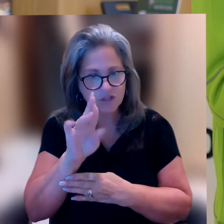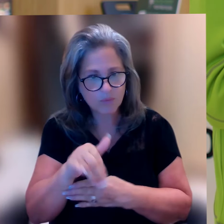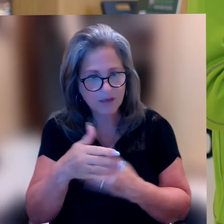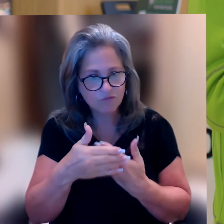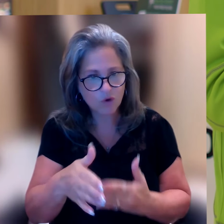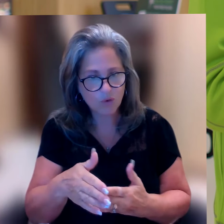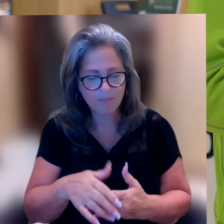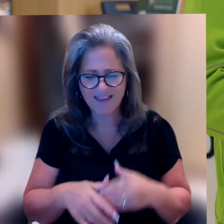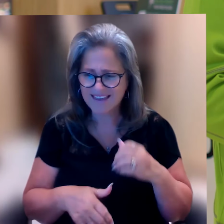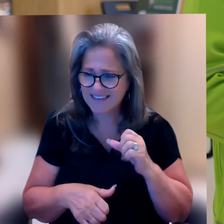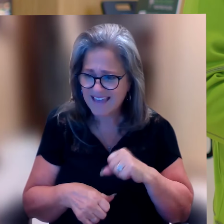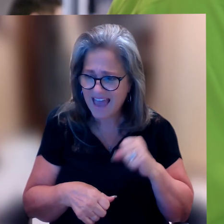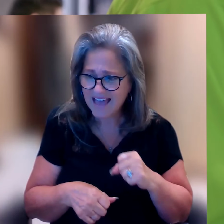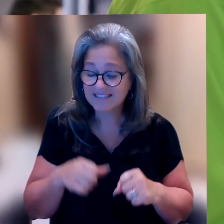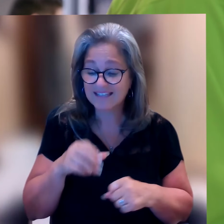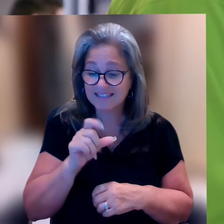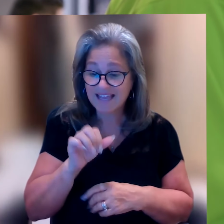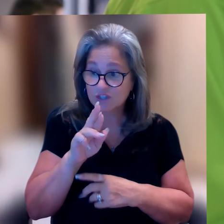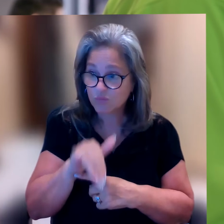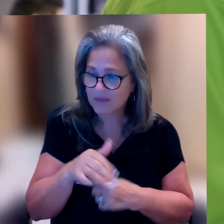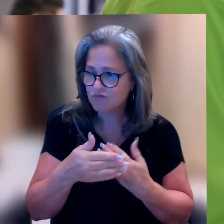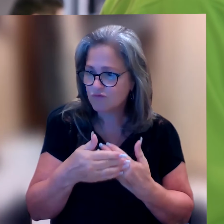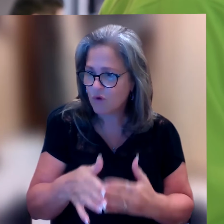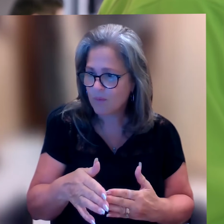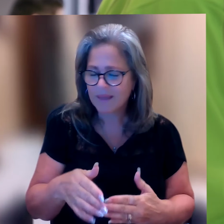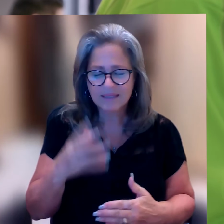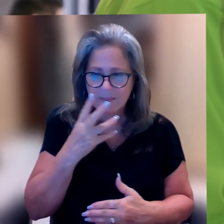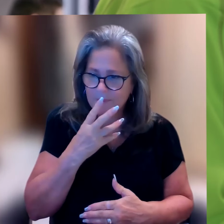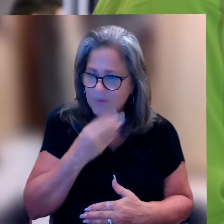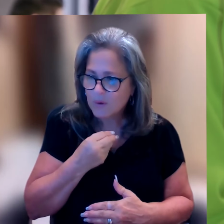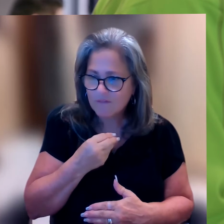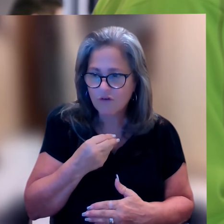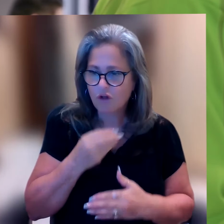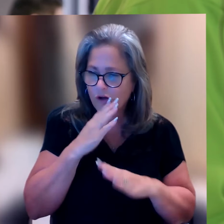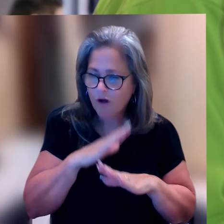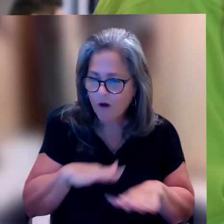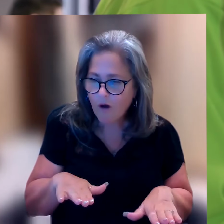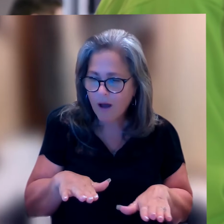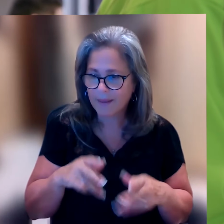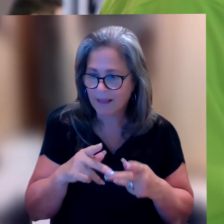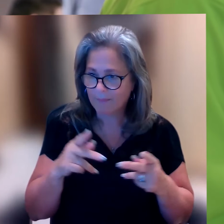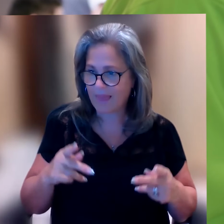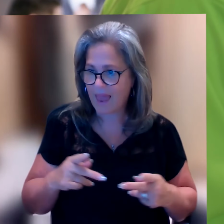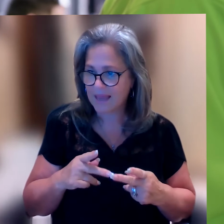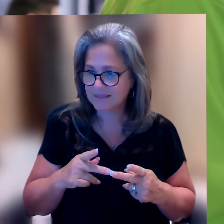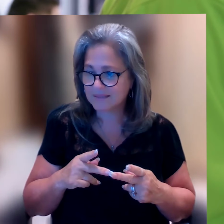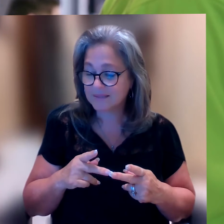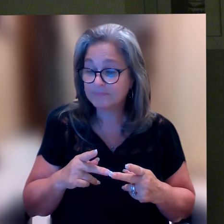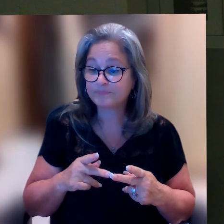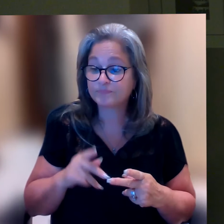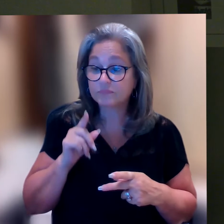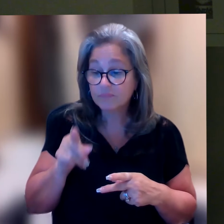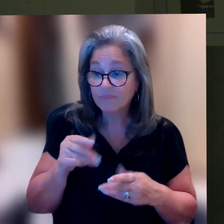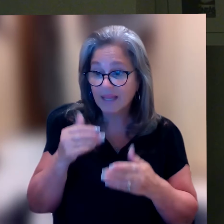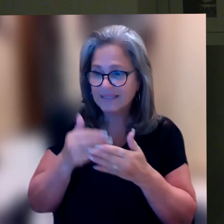room. What's that all about? Yeah, so the sensory room, it's just a beautiful, calming space. It's at